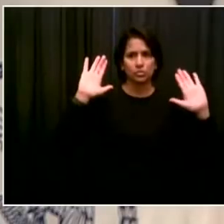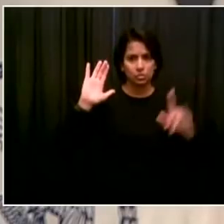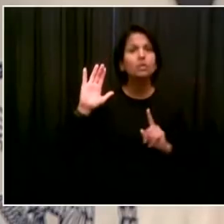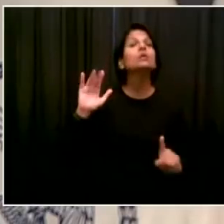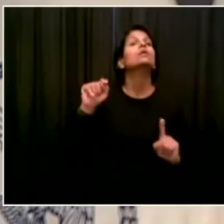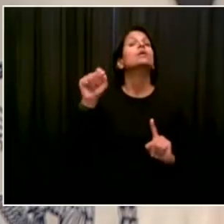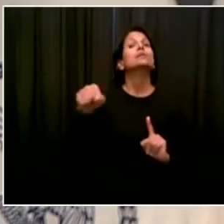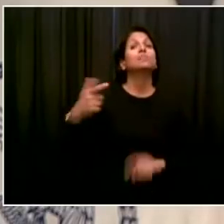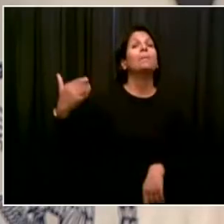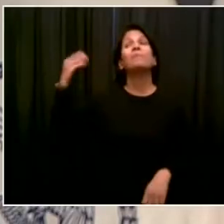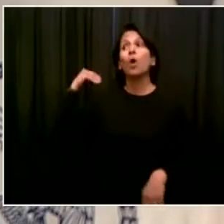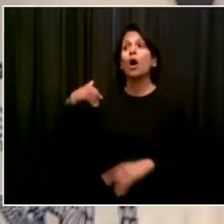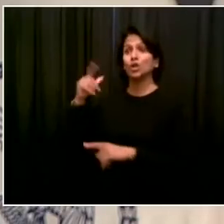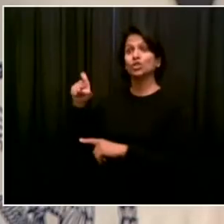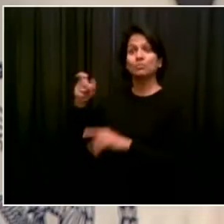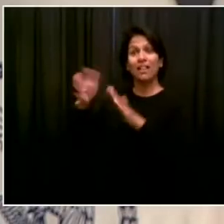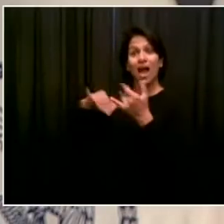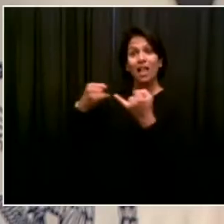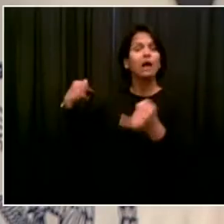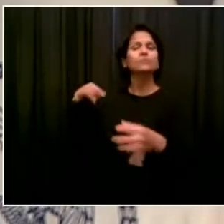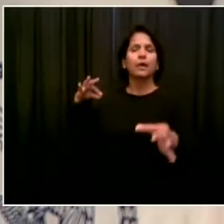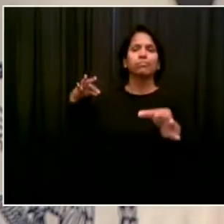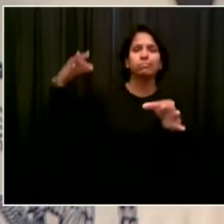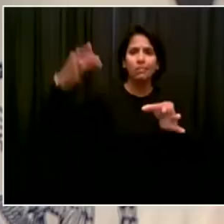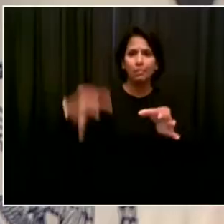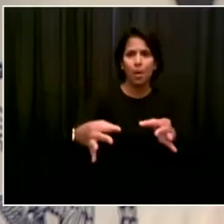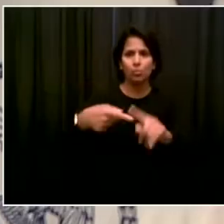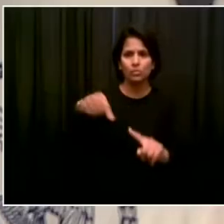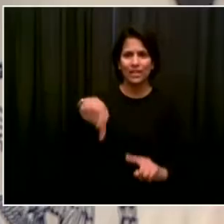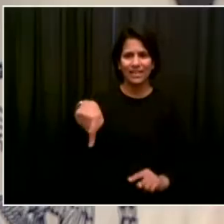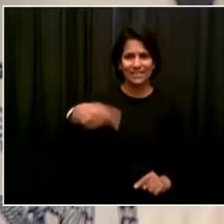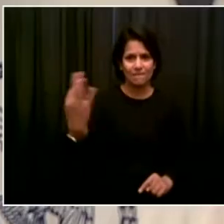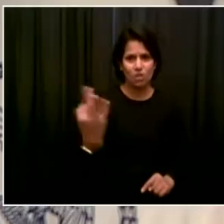3,500 schools employees who did miss the